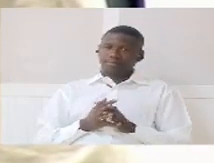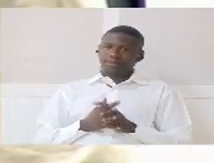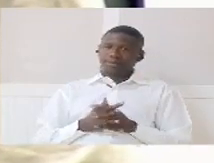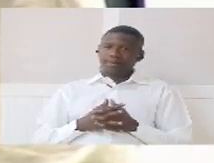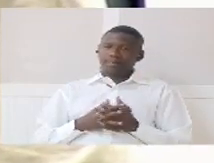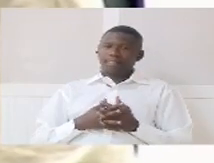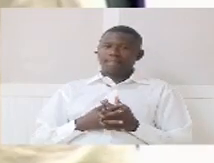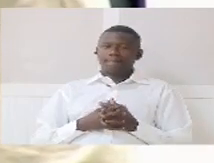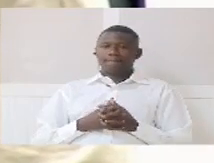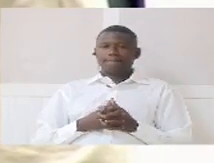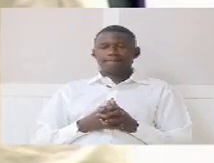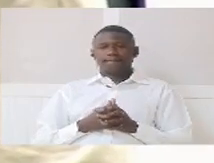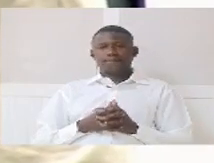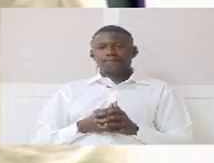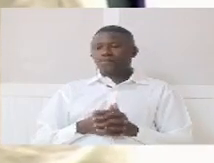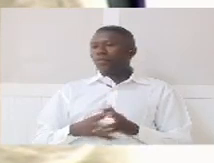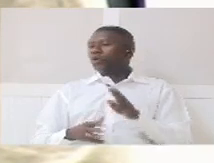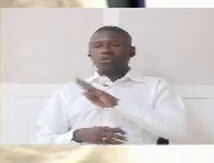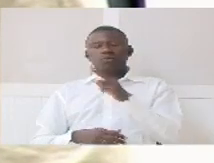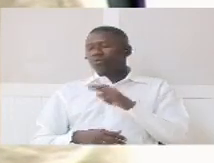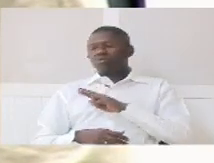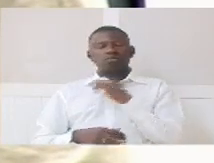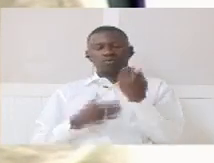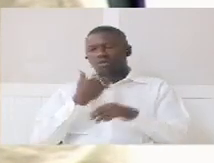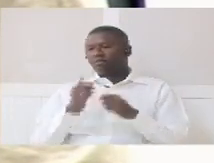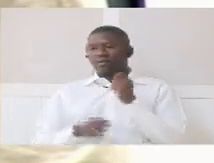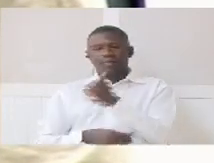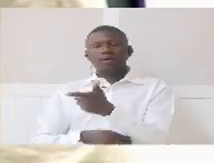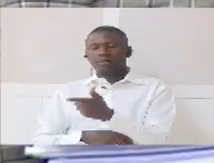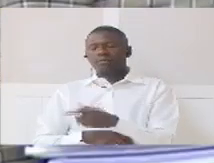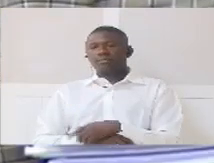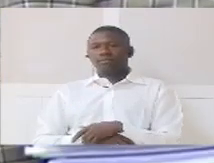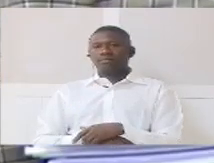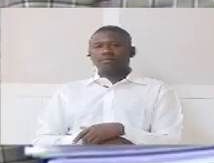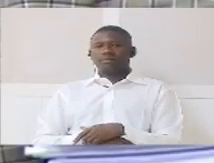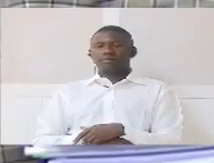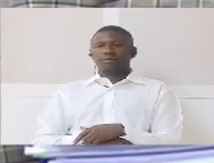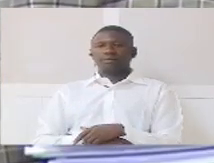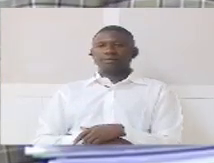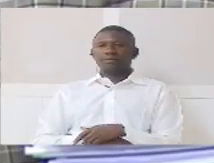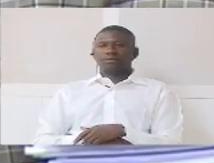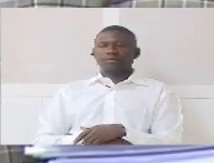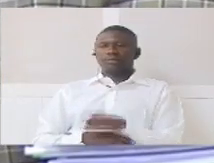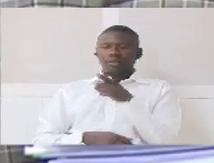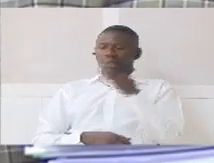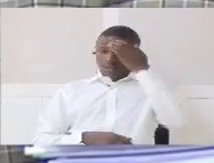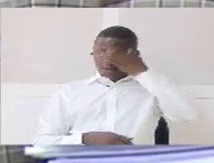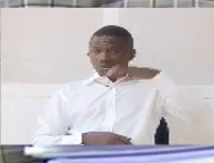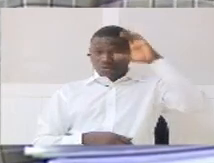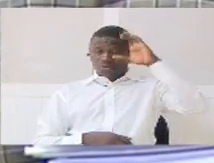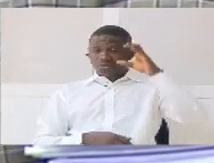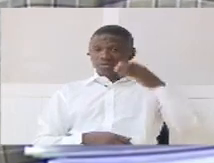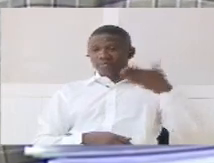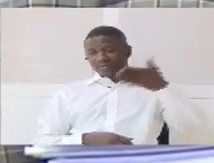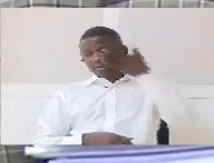fenke. No, ebuka say. No, they did not buy them. The commission visited the prisons and we noticed that in